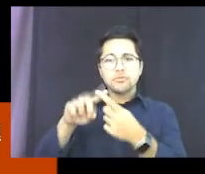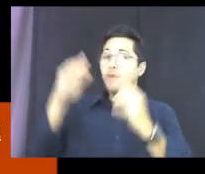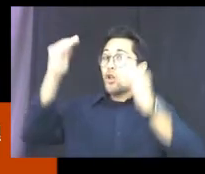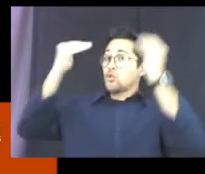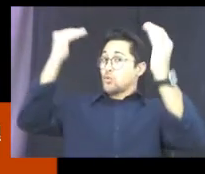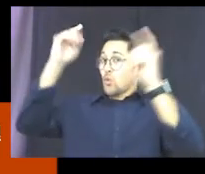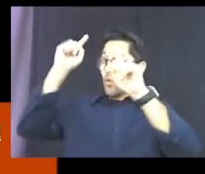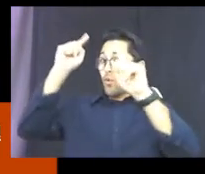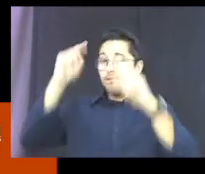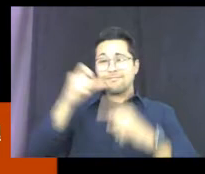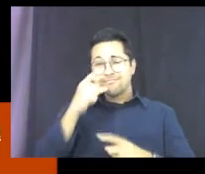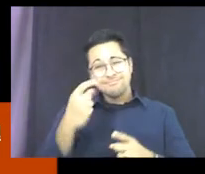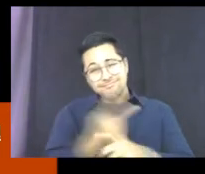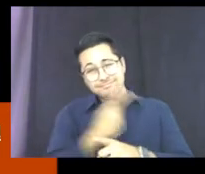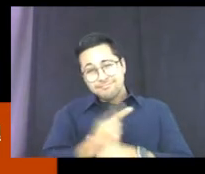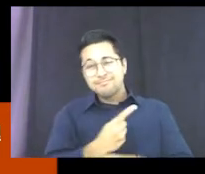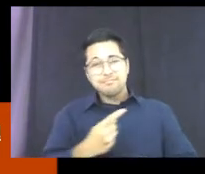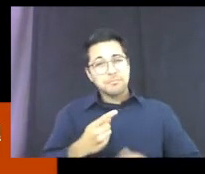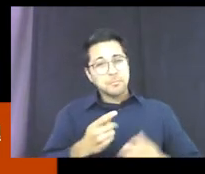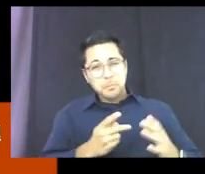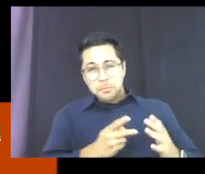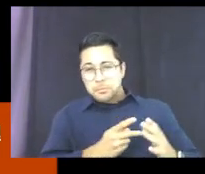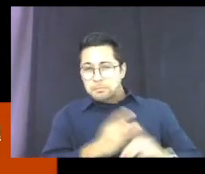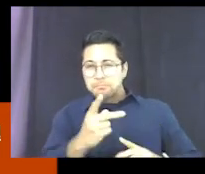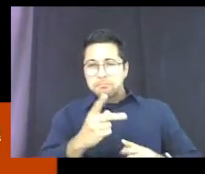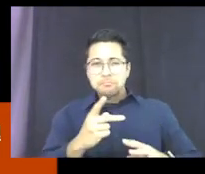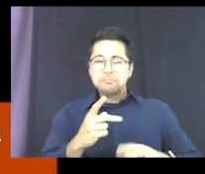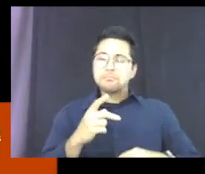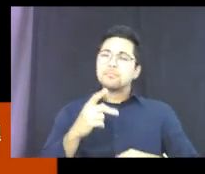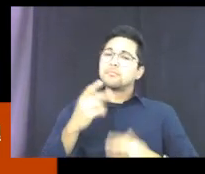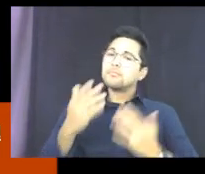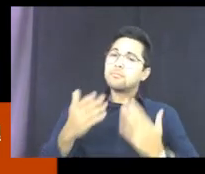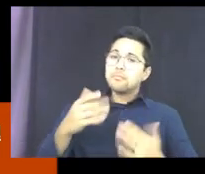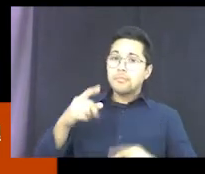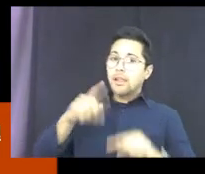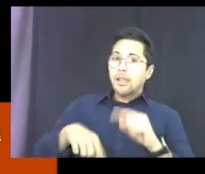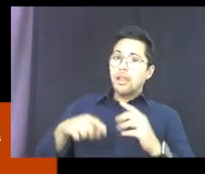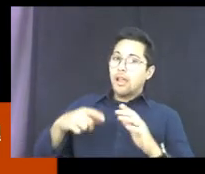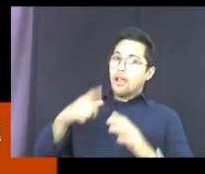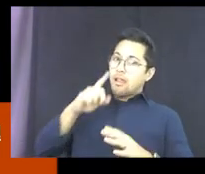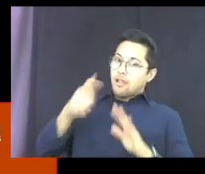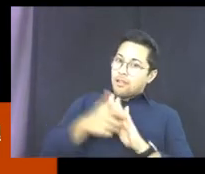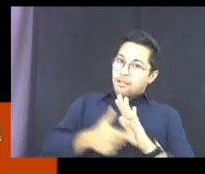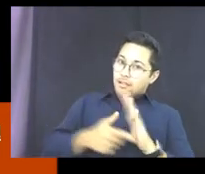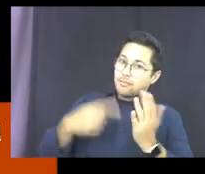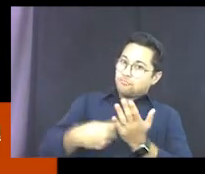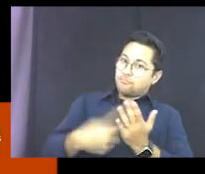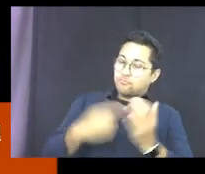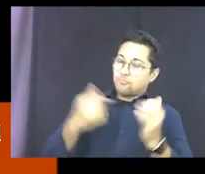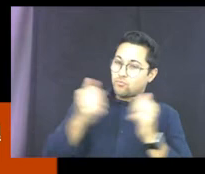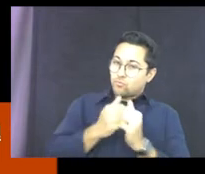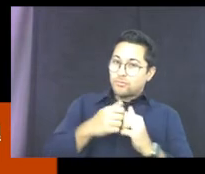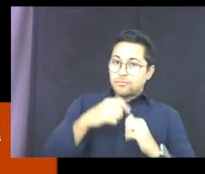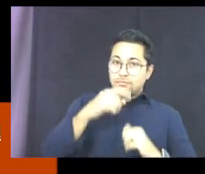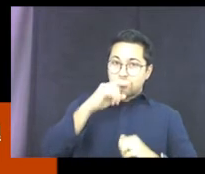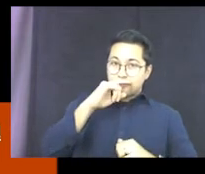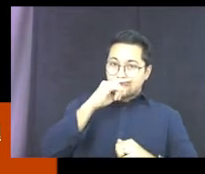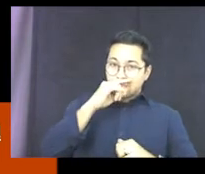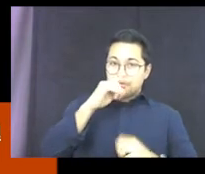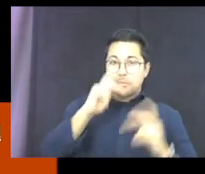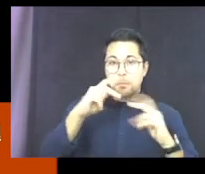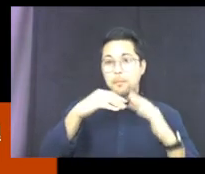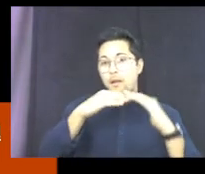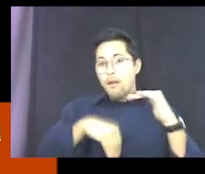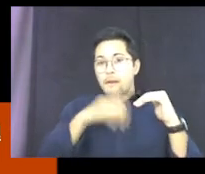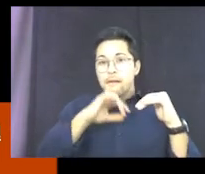that are not appropriate to discuss or cannot legally be discussed among people under 18